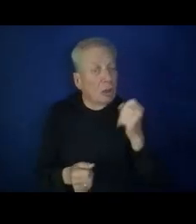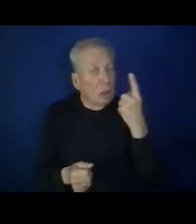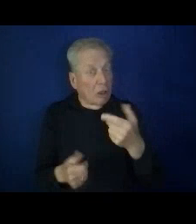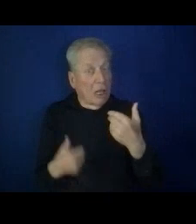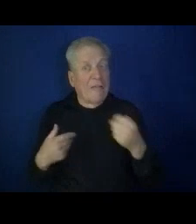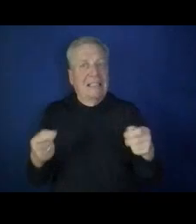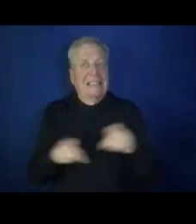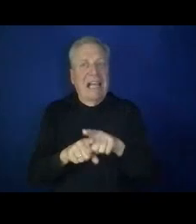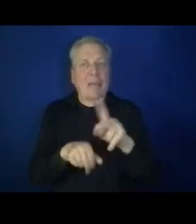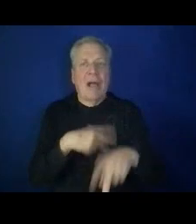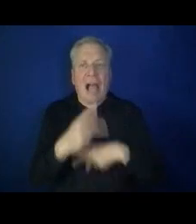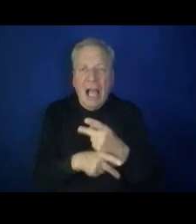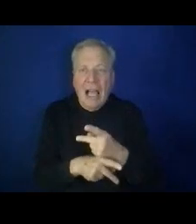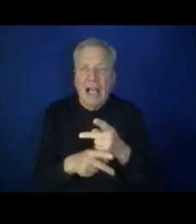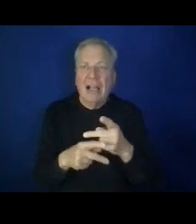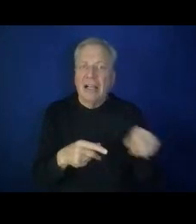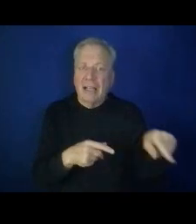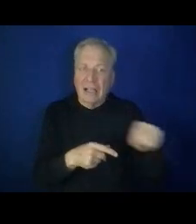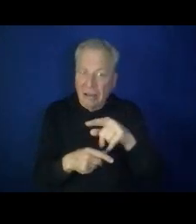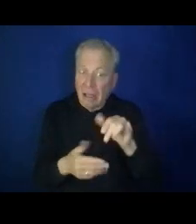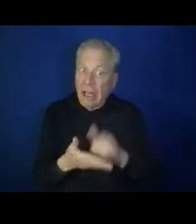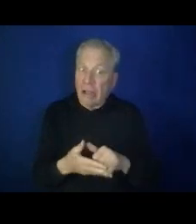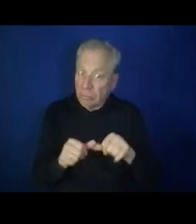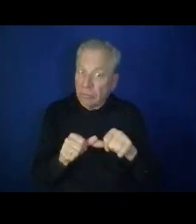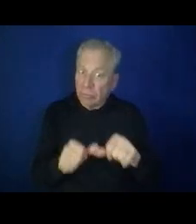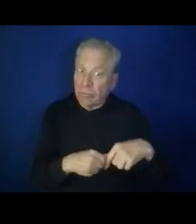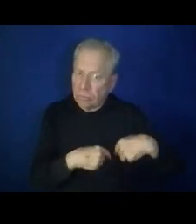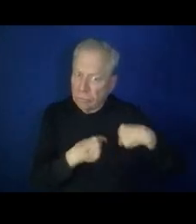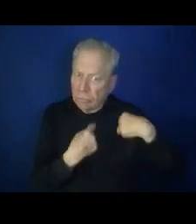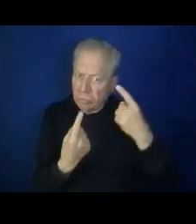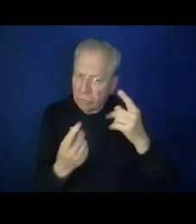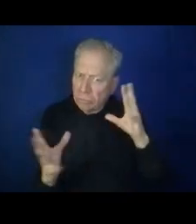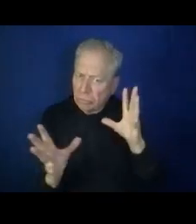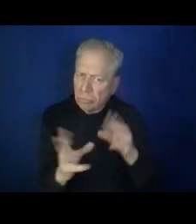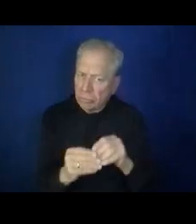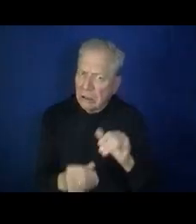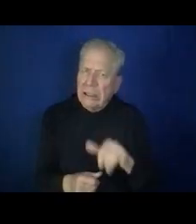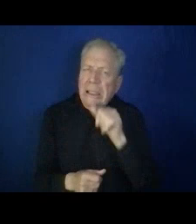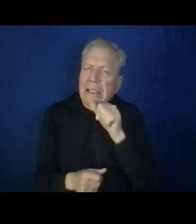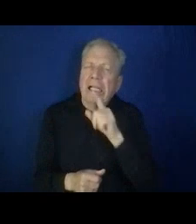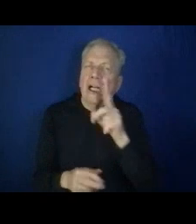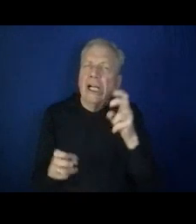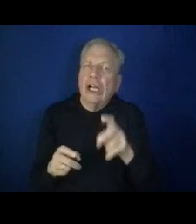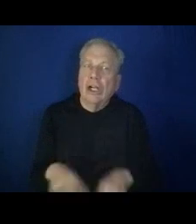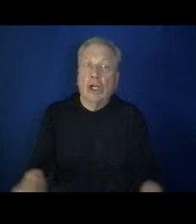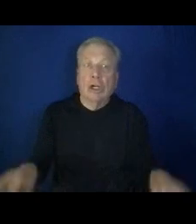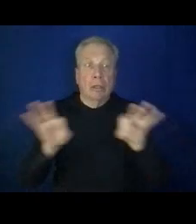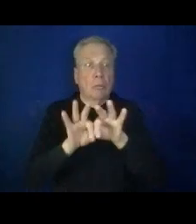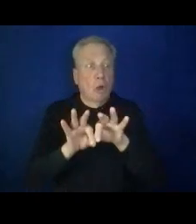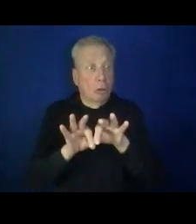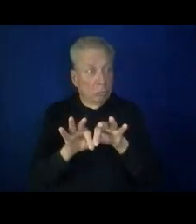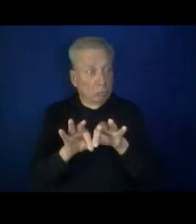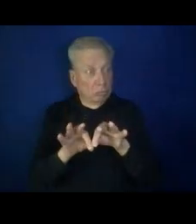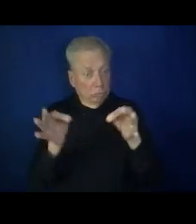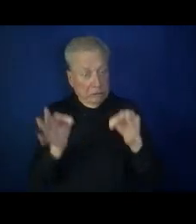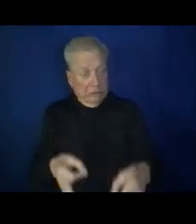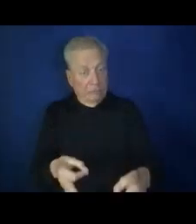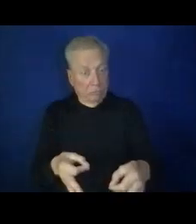communities perpetuated there over time. That's probably not an appropriate definition for this national